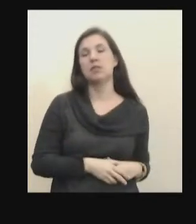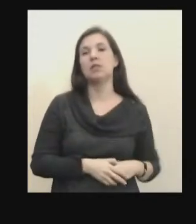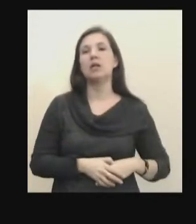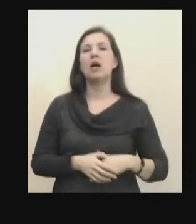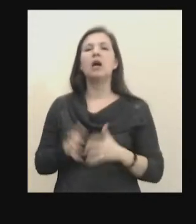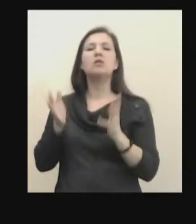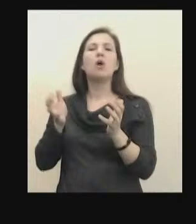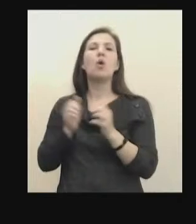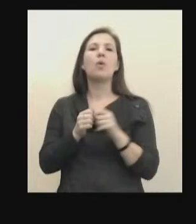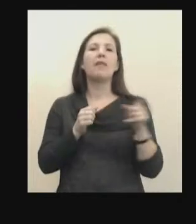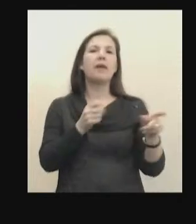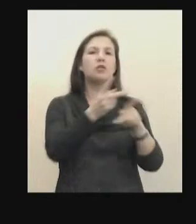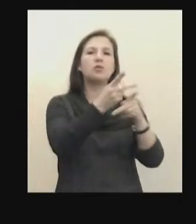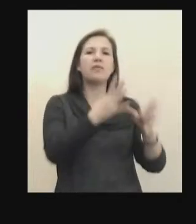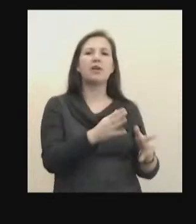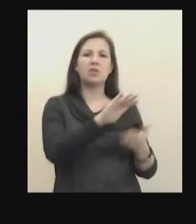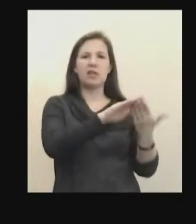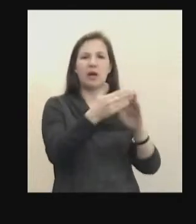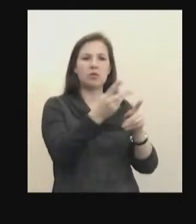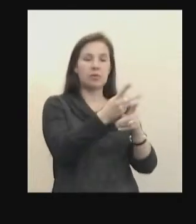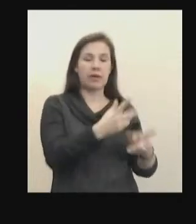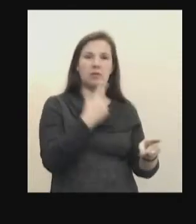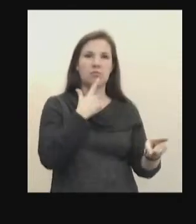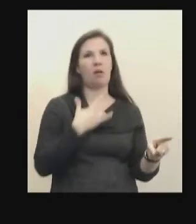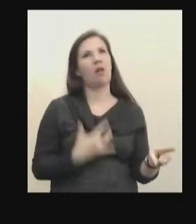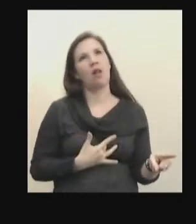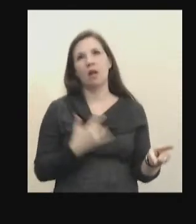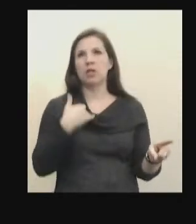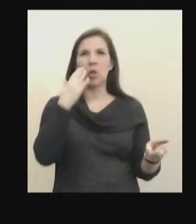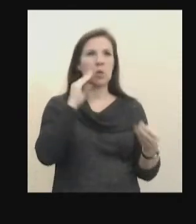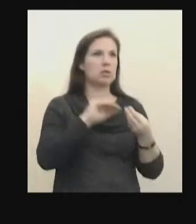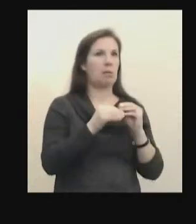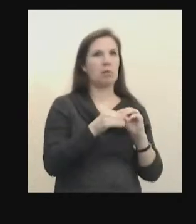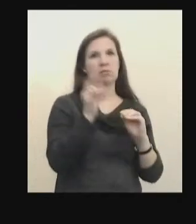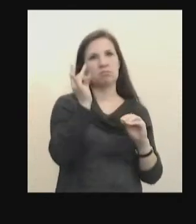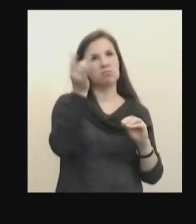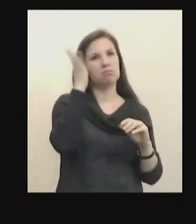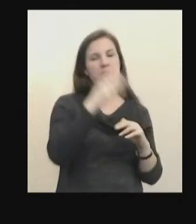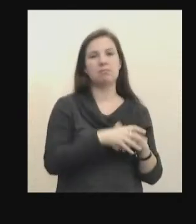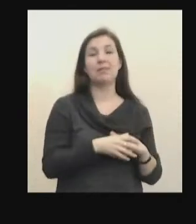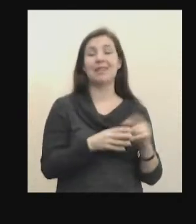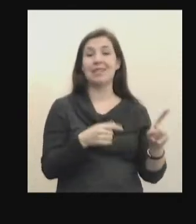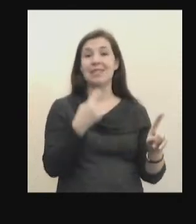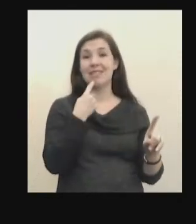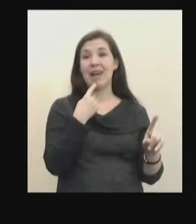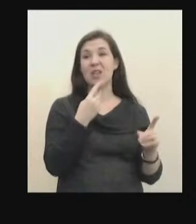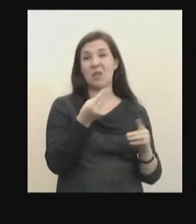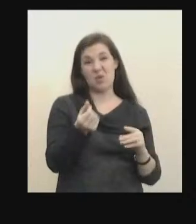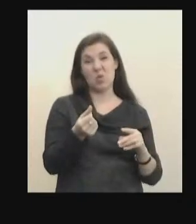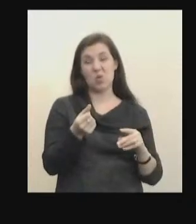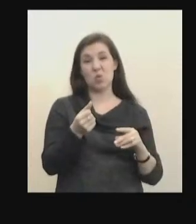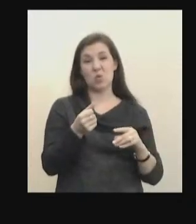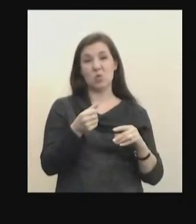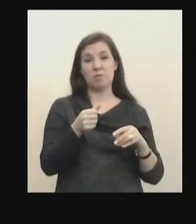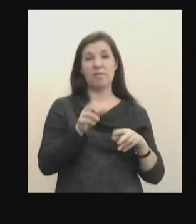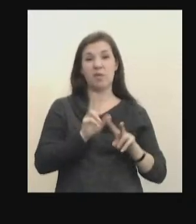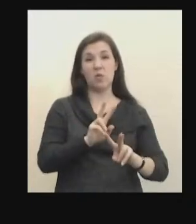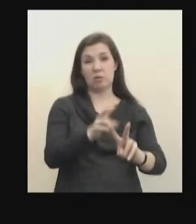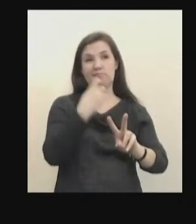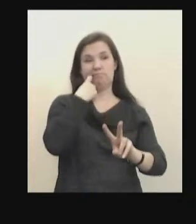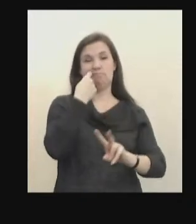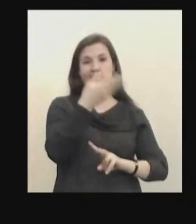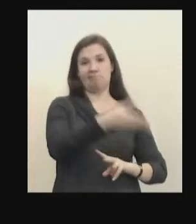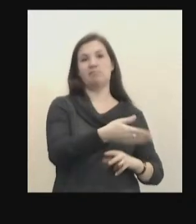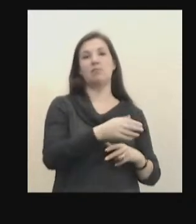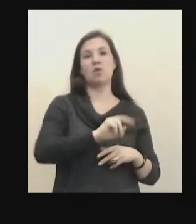Tobia, yesterday. He was pretty down. He knows what the numbers are. And he even said there were a couple funerals in North Collins recently from people